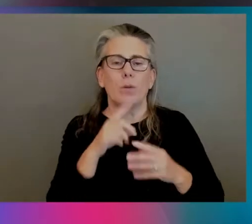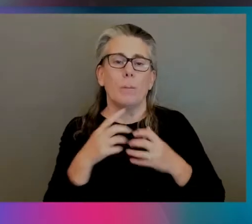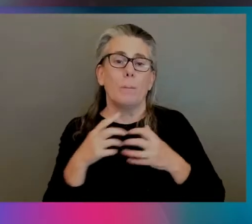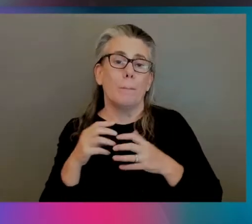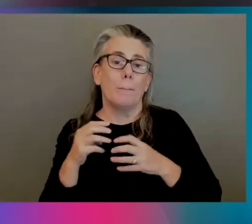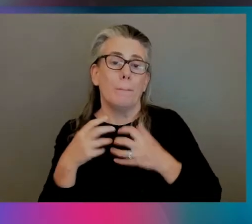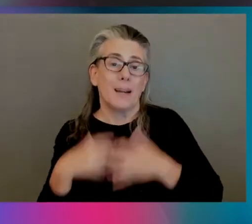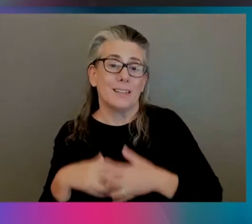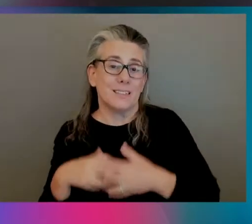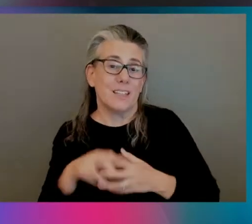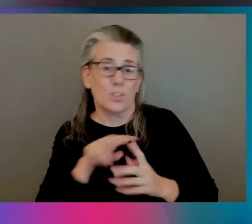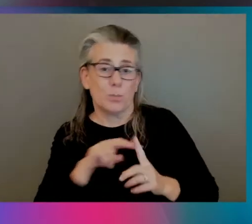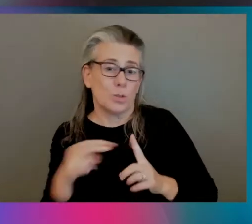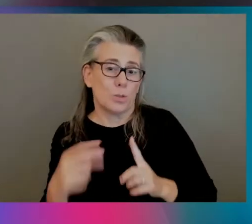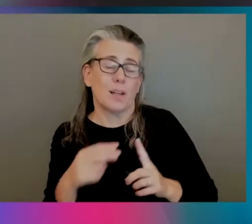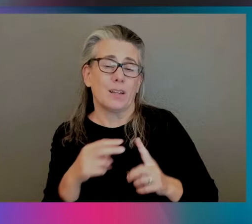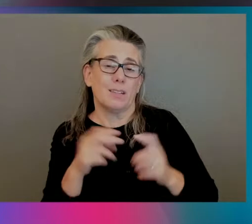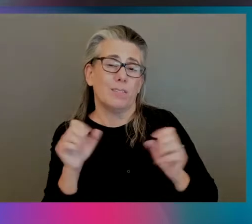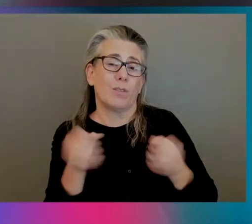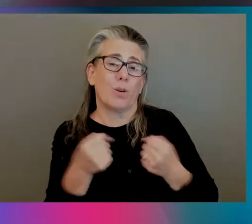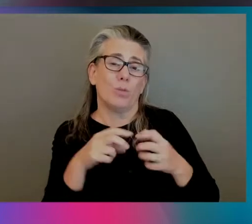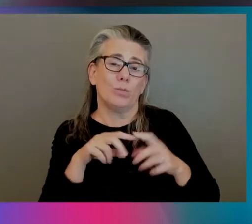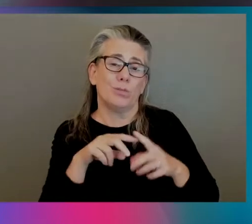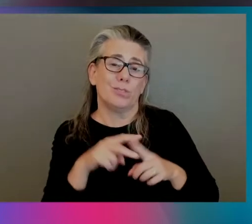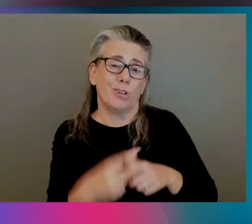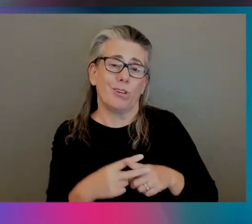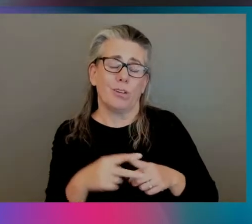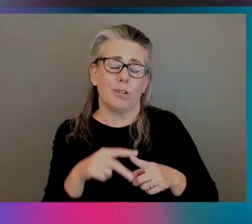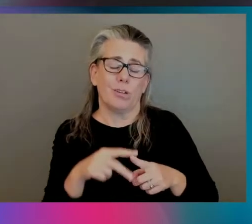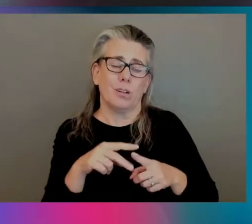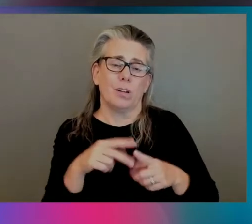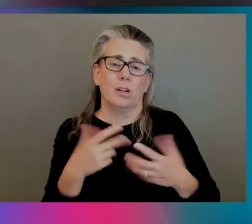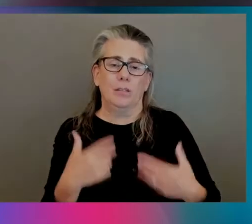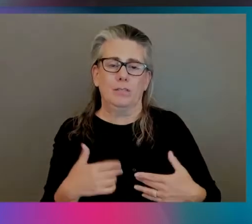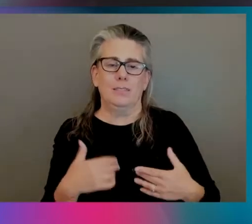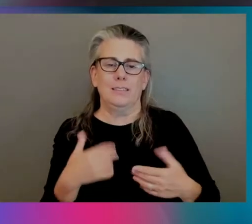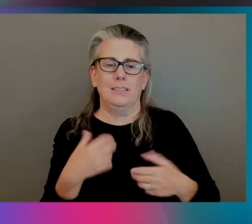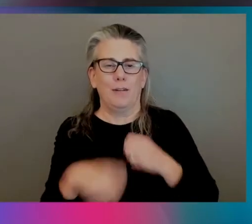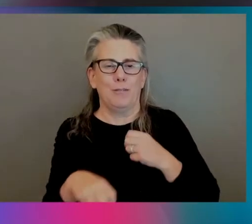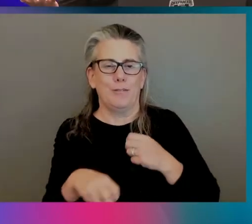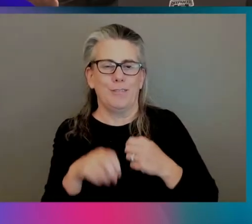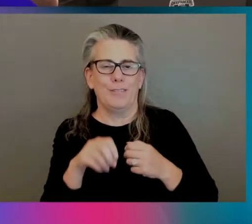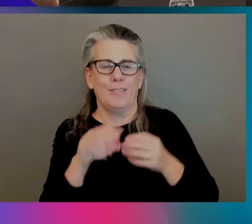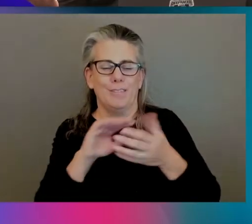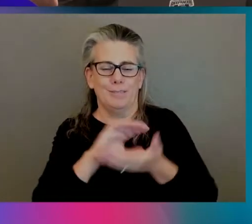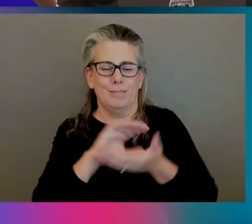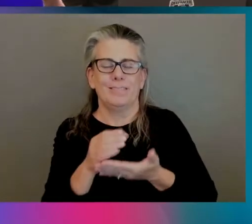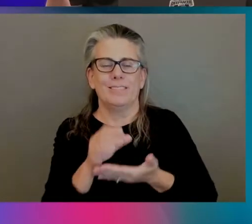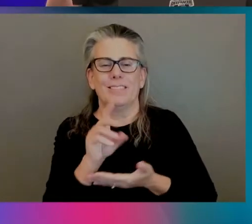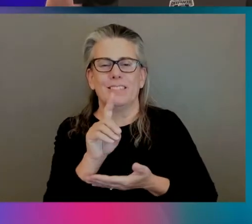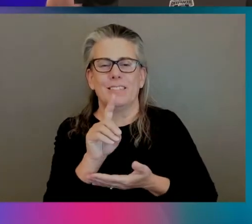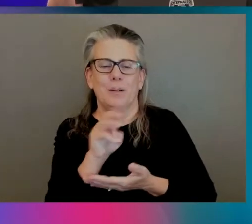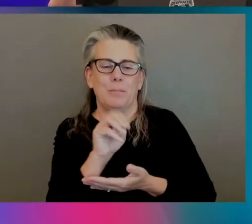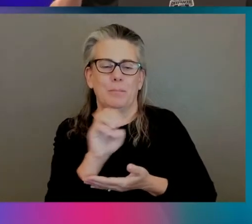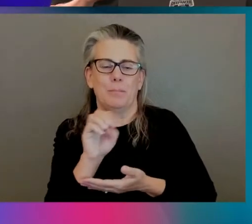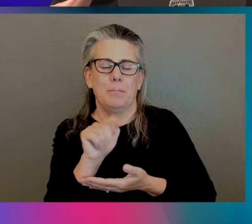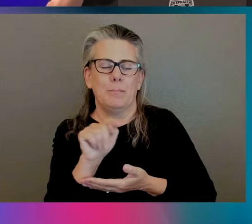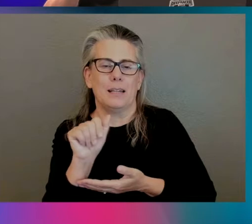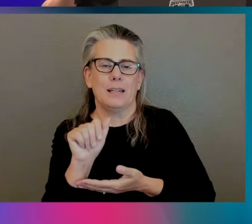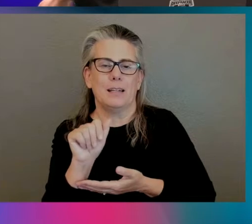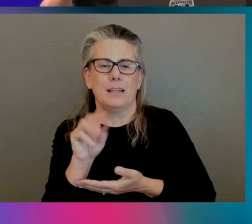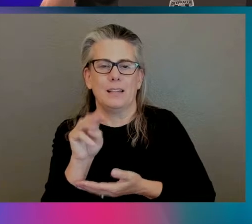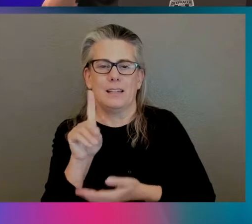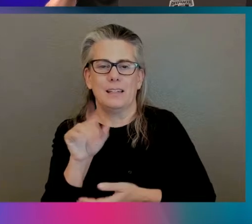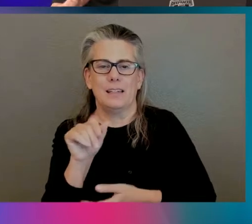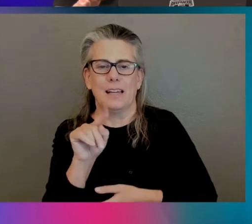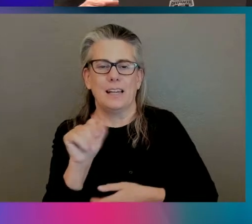bad set of data to work with. So we now can take that description, use that metadata to actually